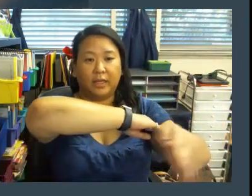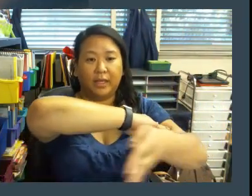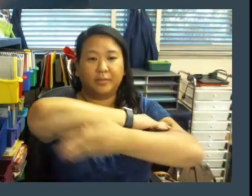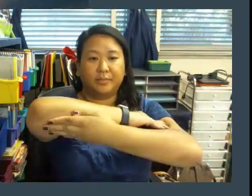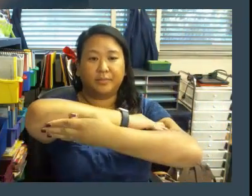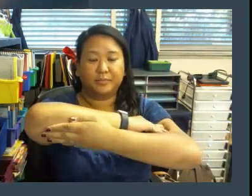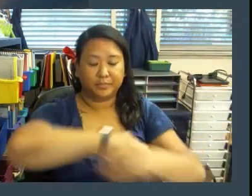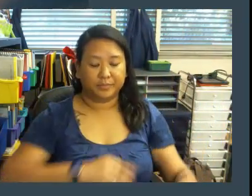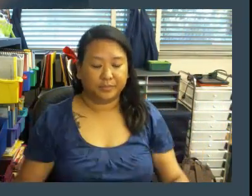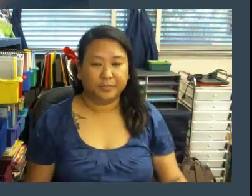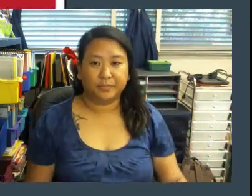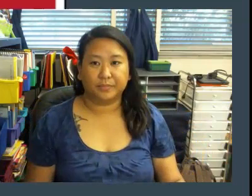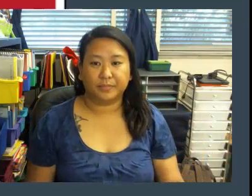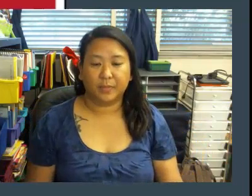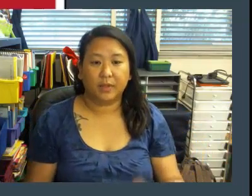All night.